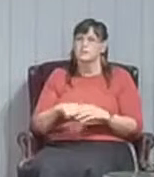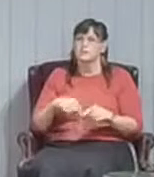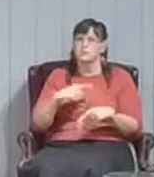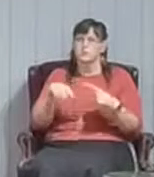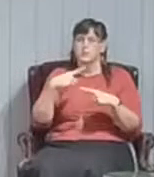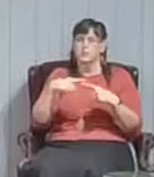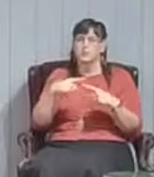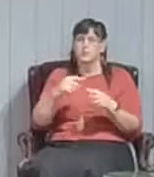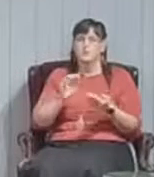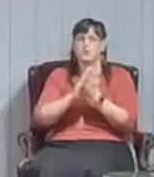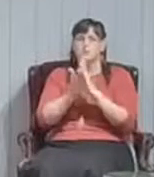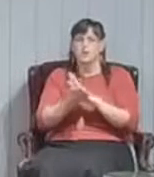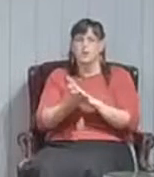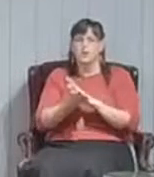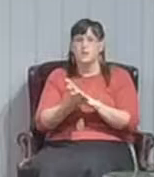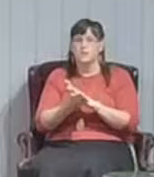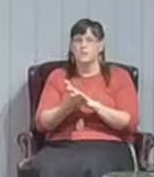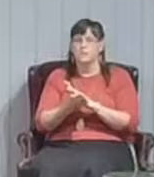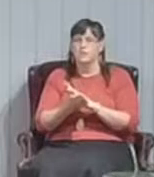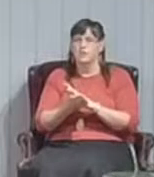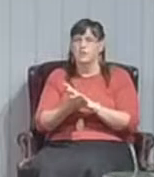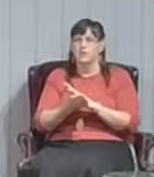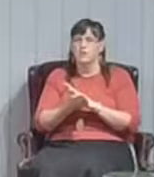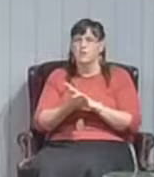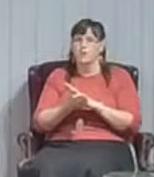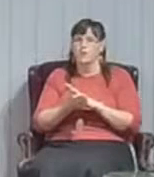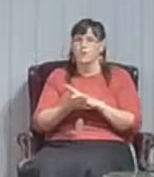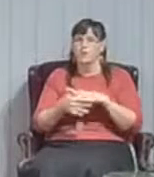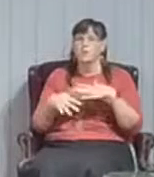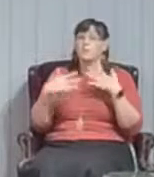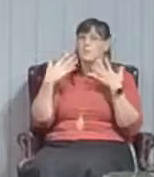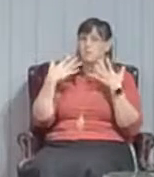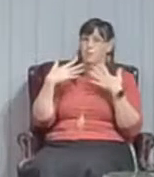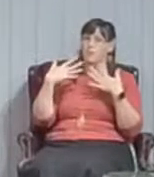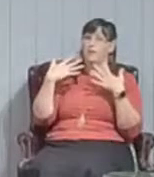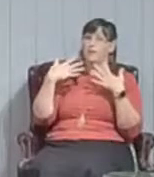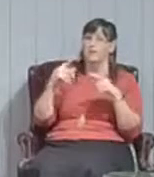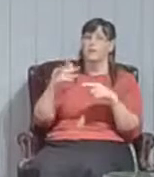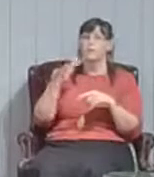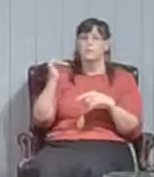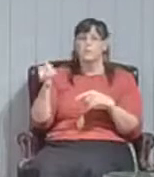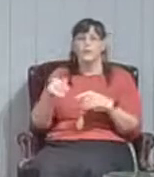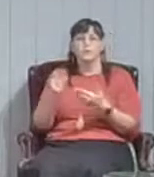get enamored by new movements like that, I think